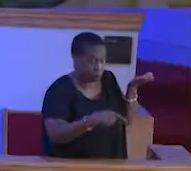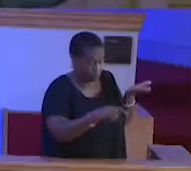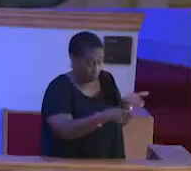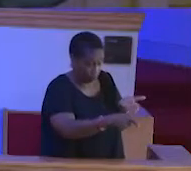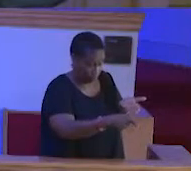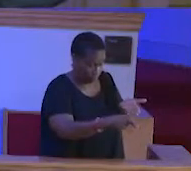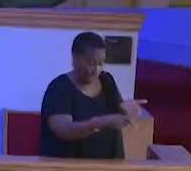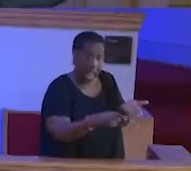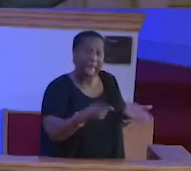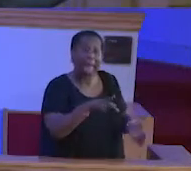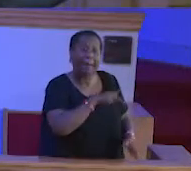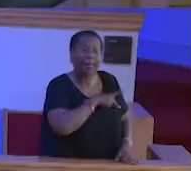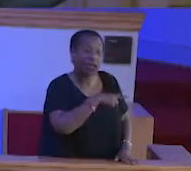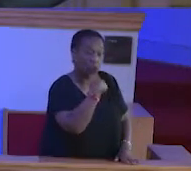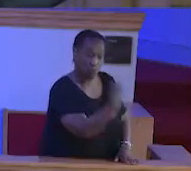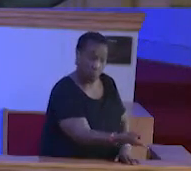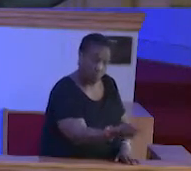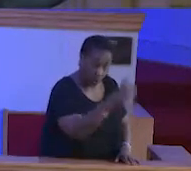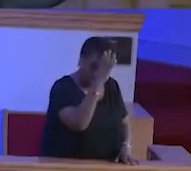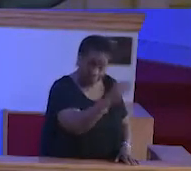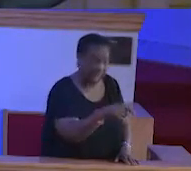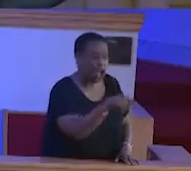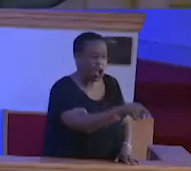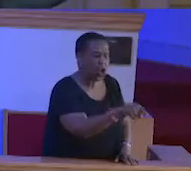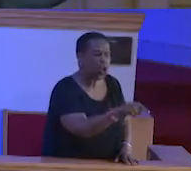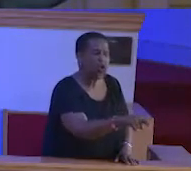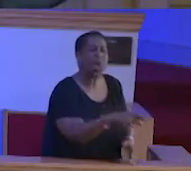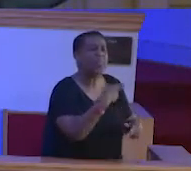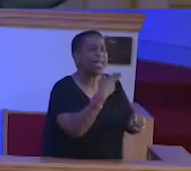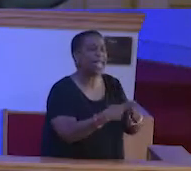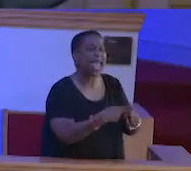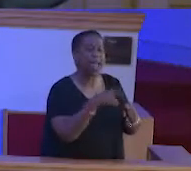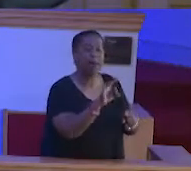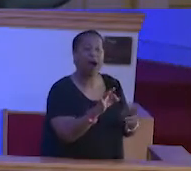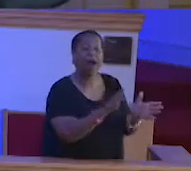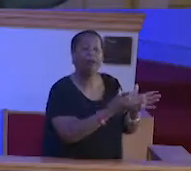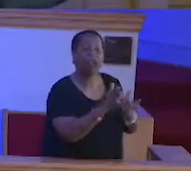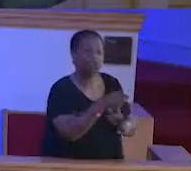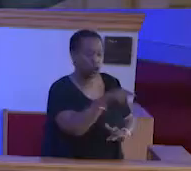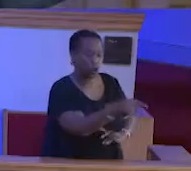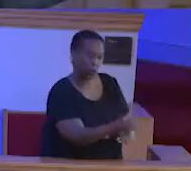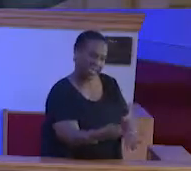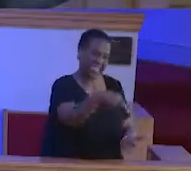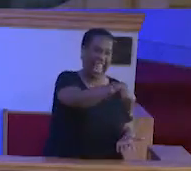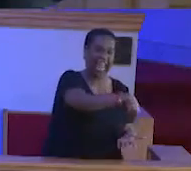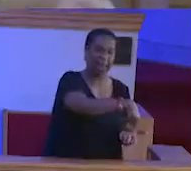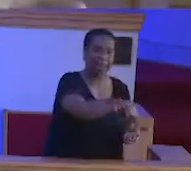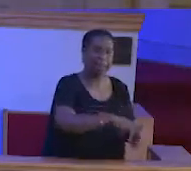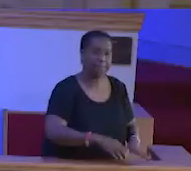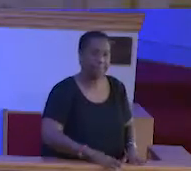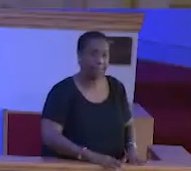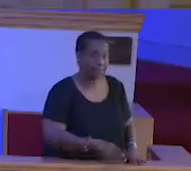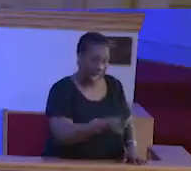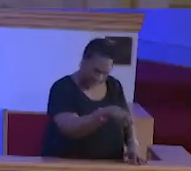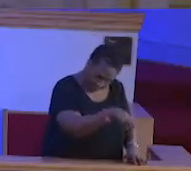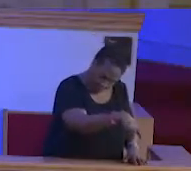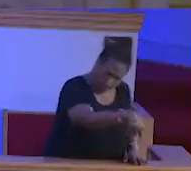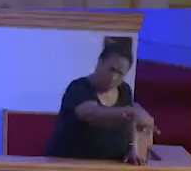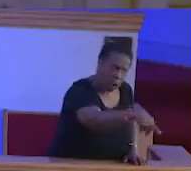And Peter said to him, rise in the name of Jesus, stand up and